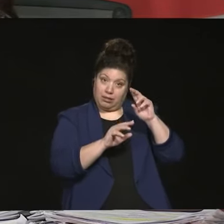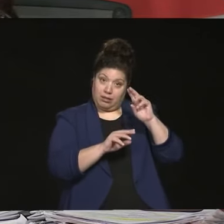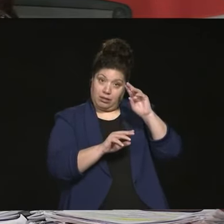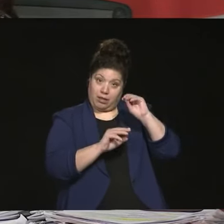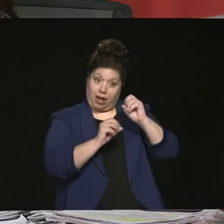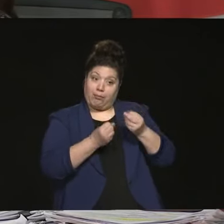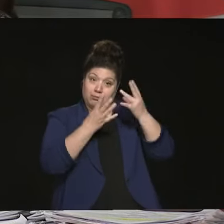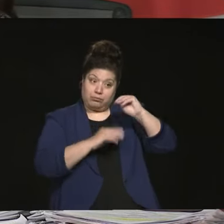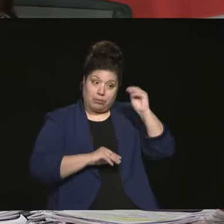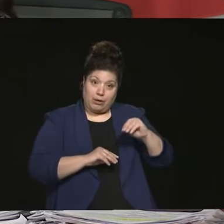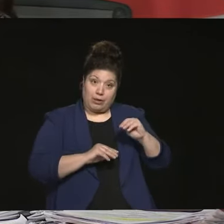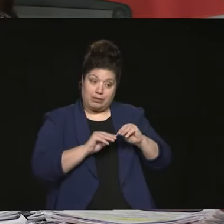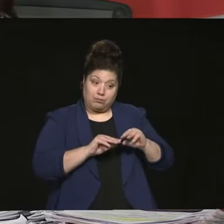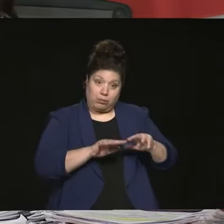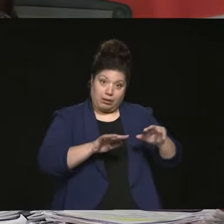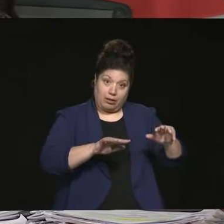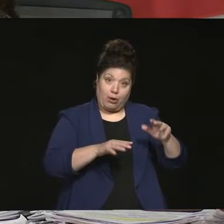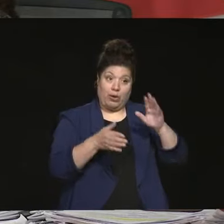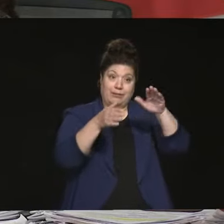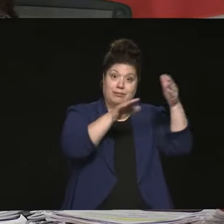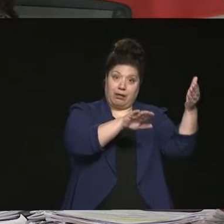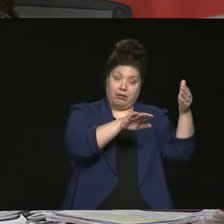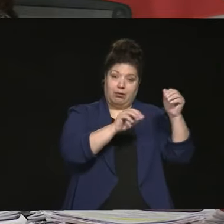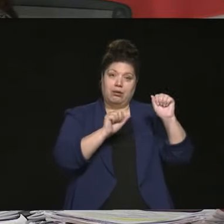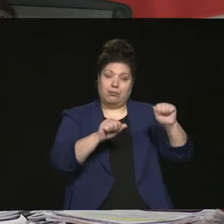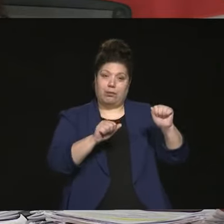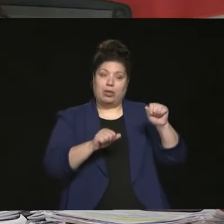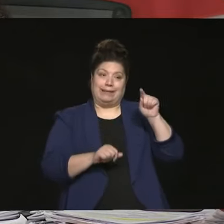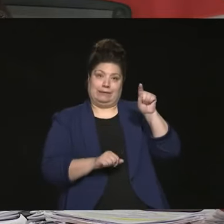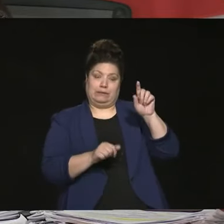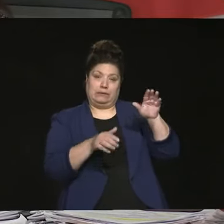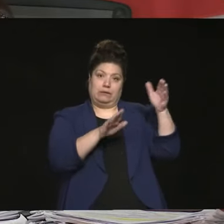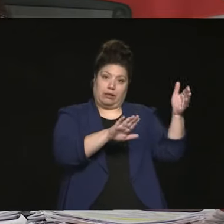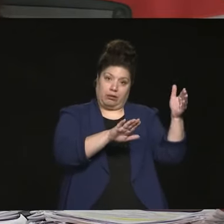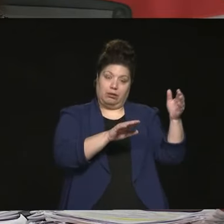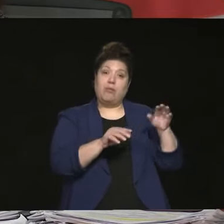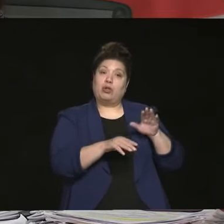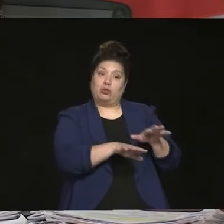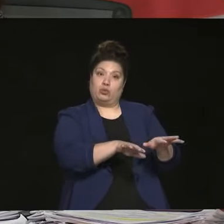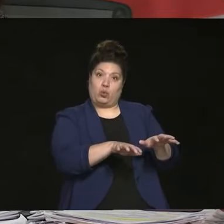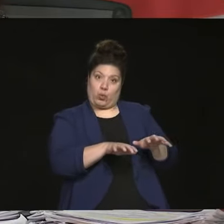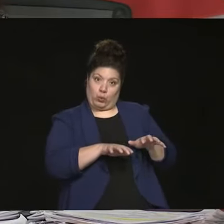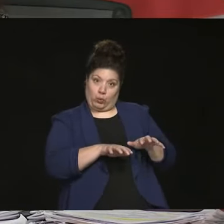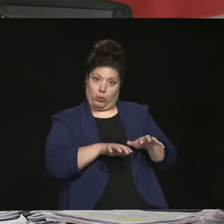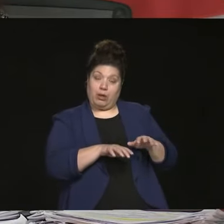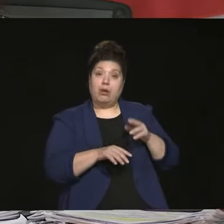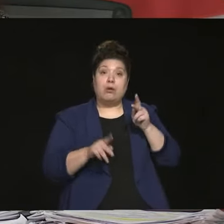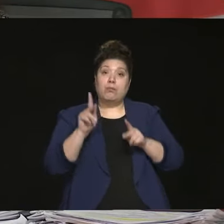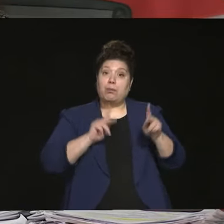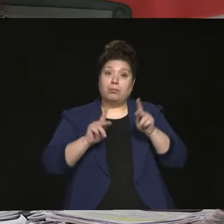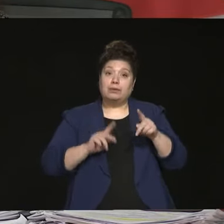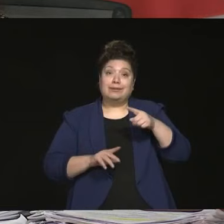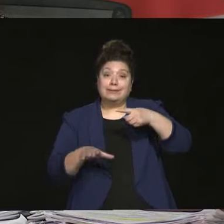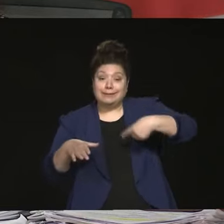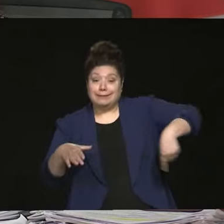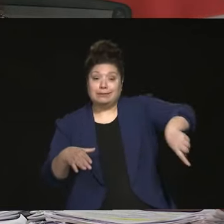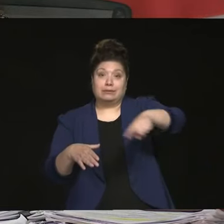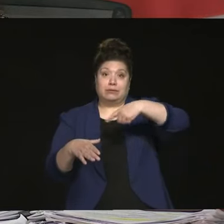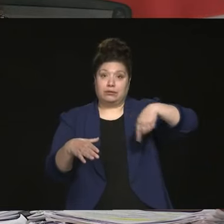epidemic slows down, but also then the population now being affected and the